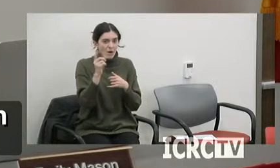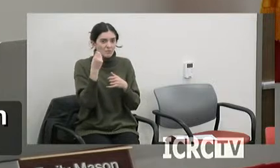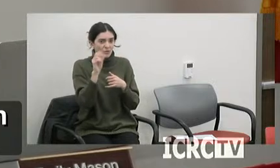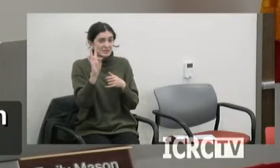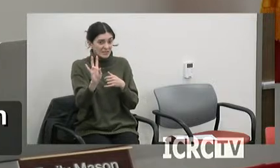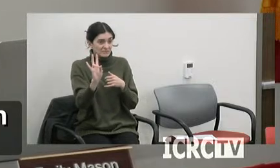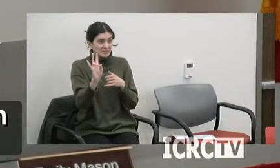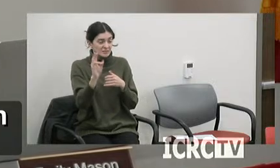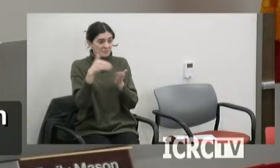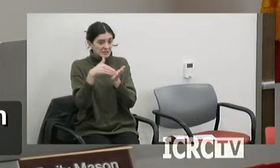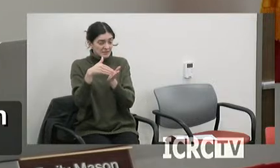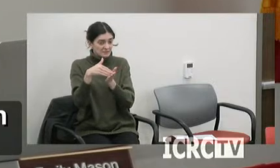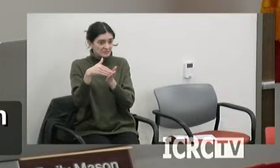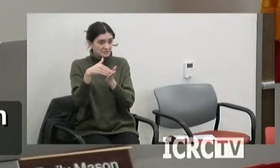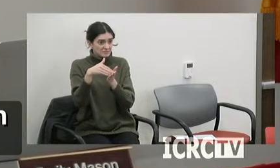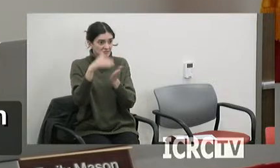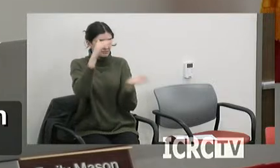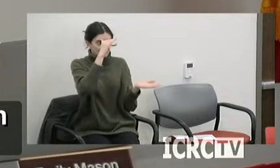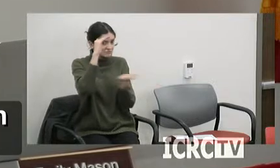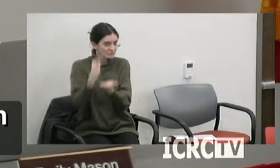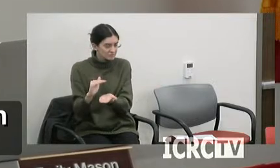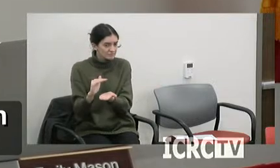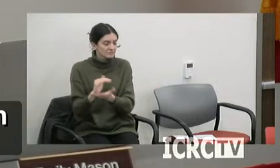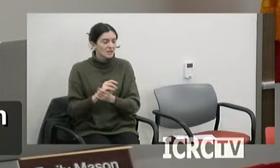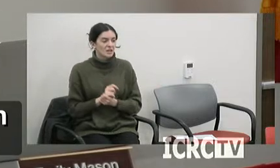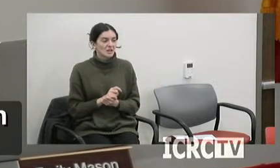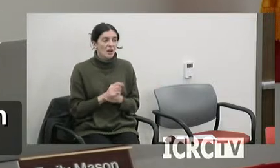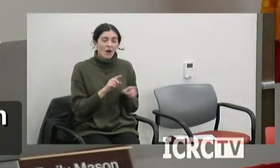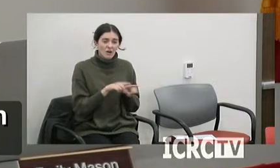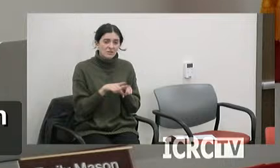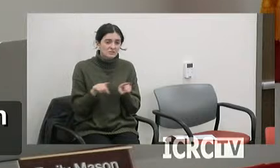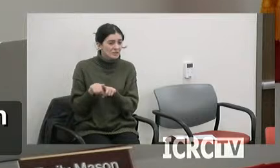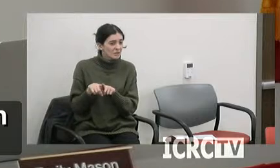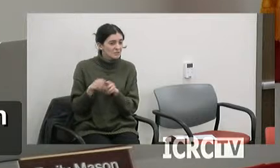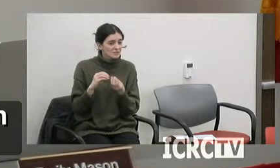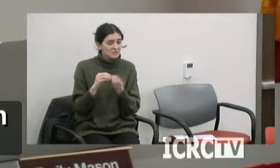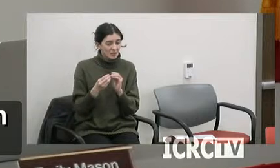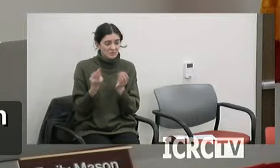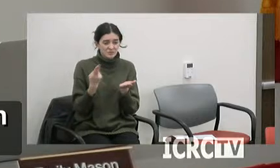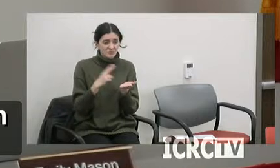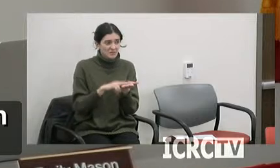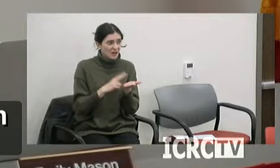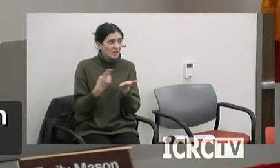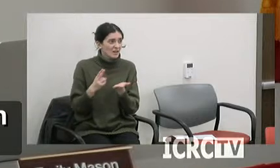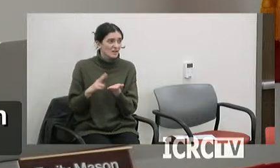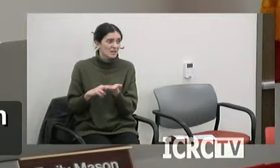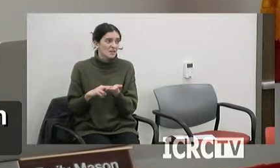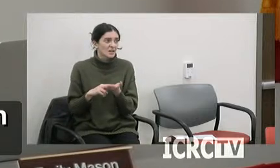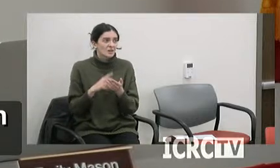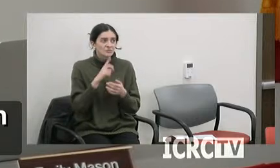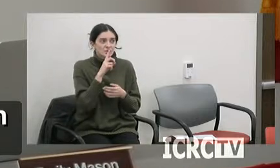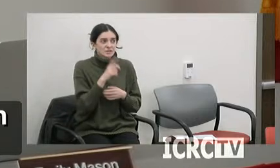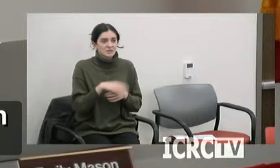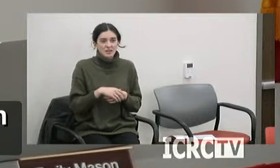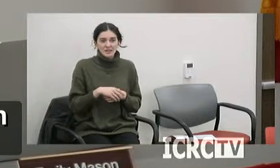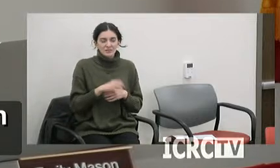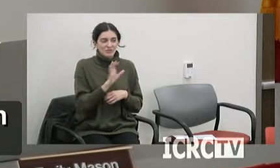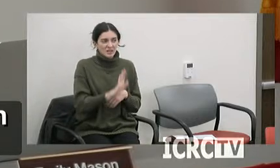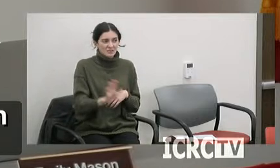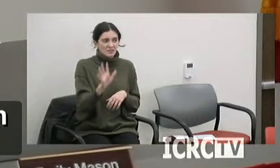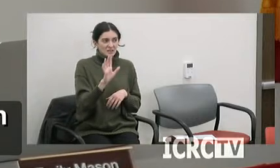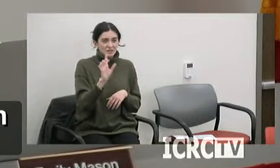Also, these numbers that we have for these contracts are things like $1.82 per student per